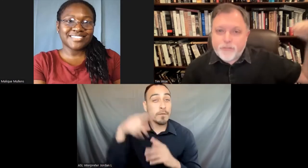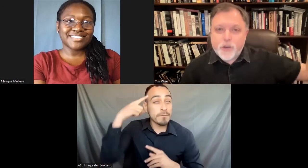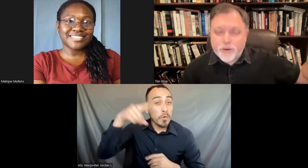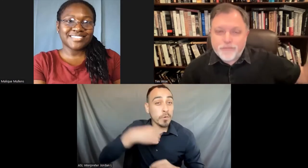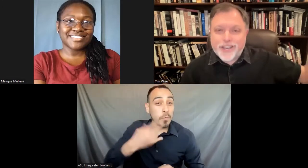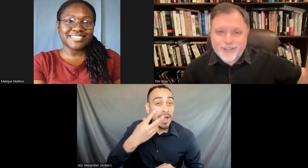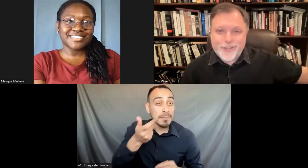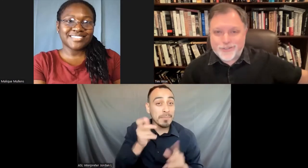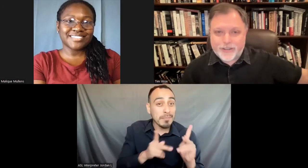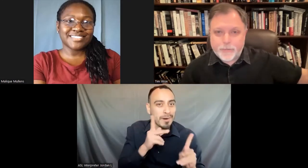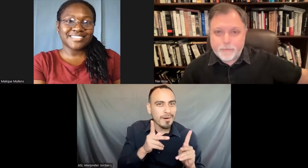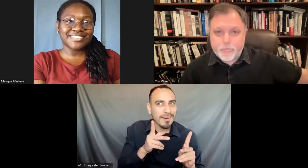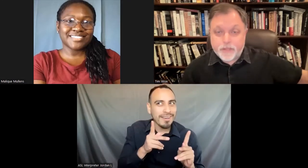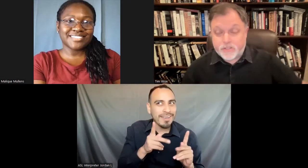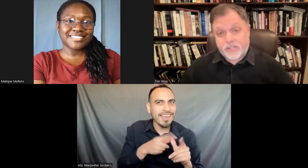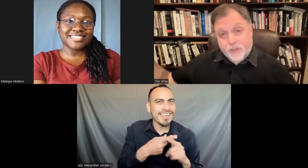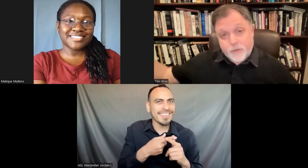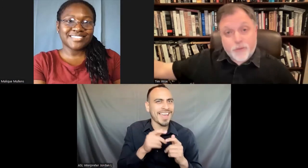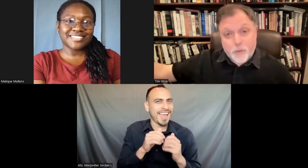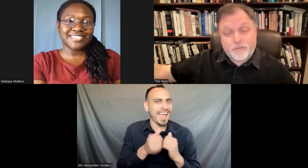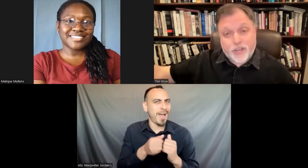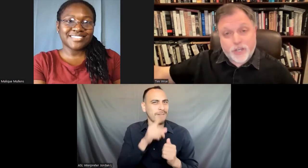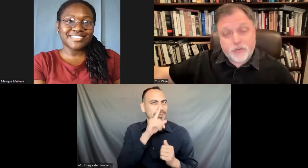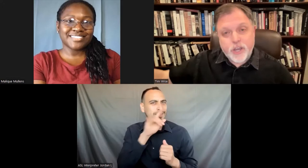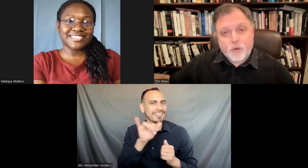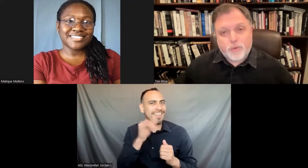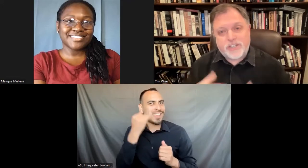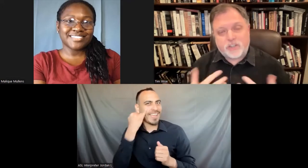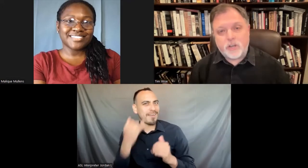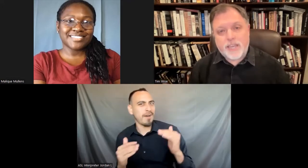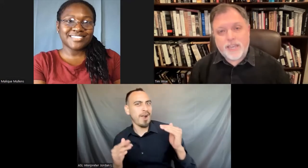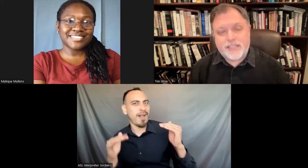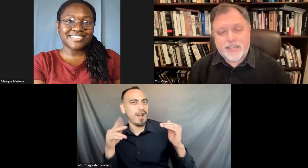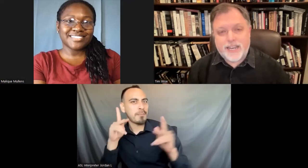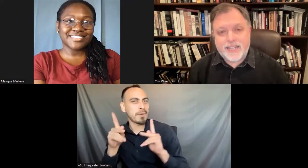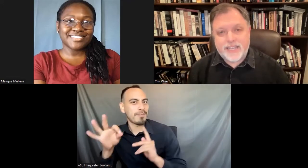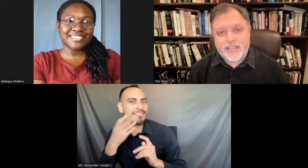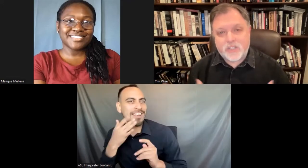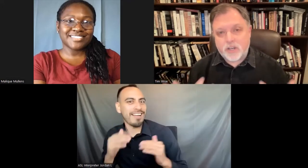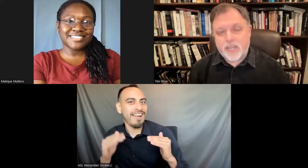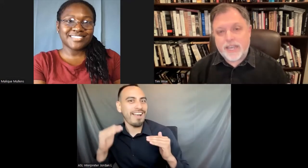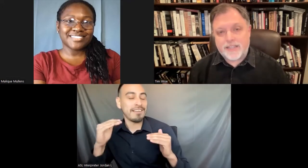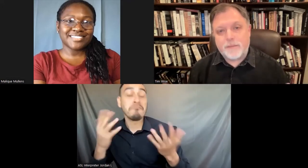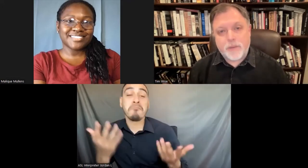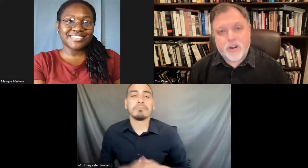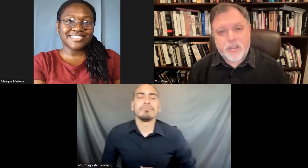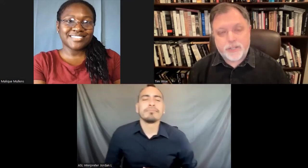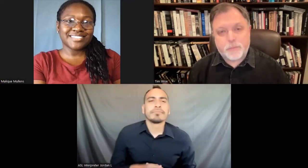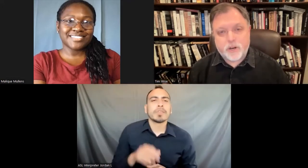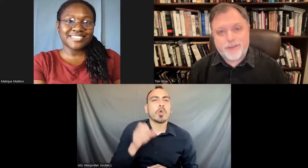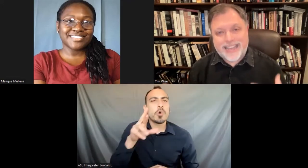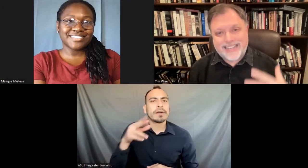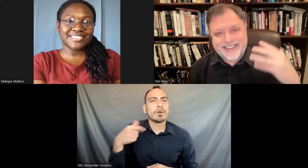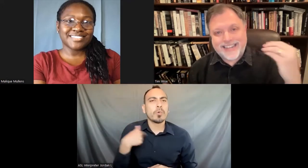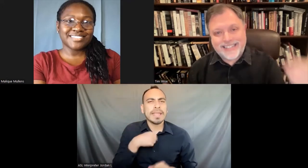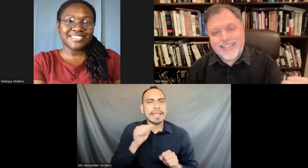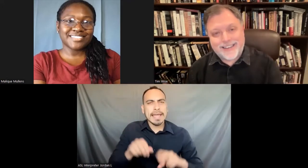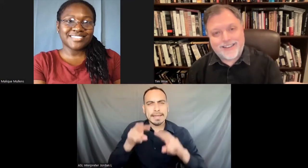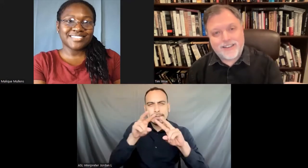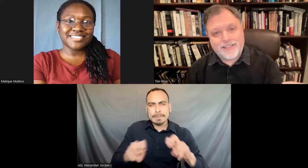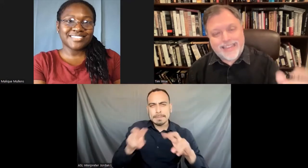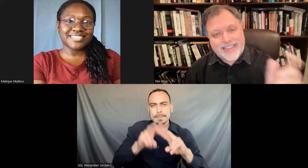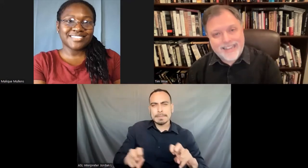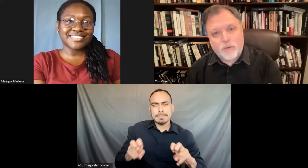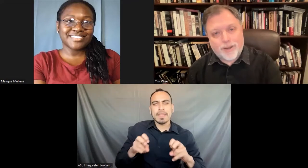one view of the country. There's this other view of the country, which is looking at the United States, looking at the American experiment as an